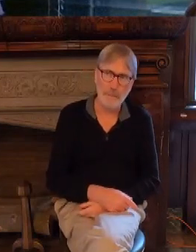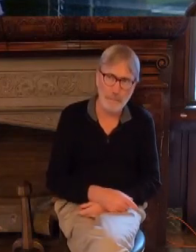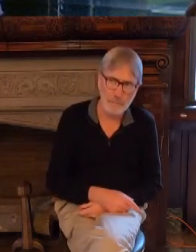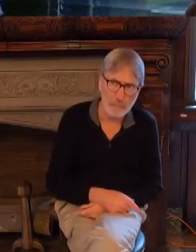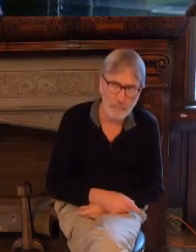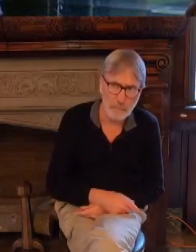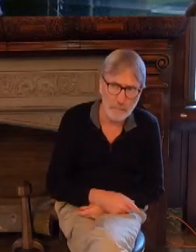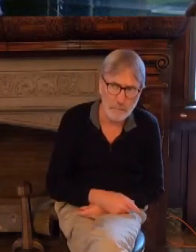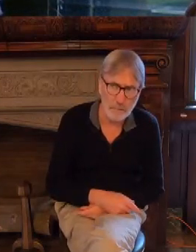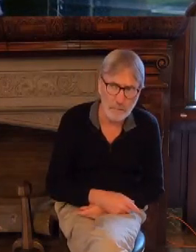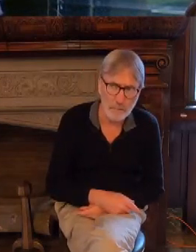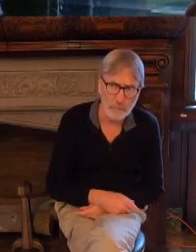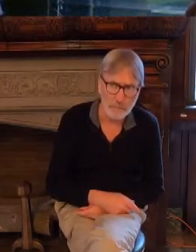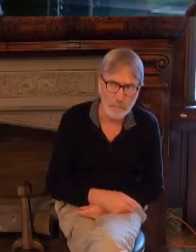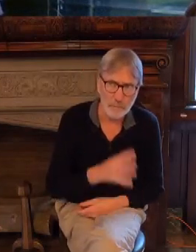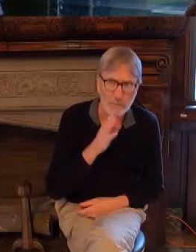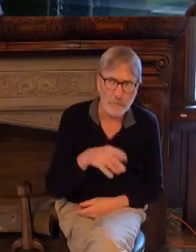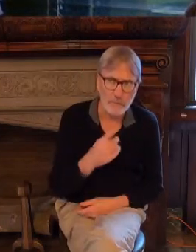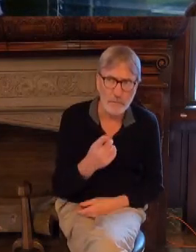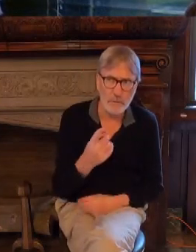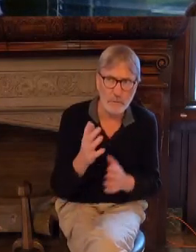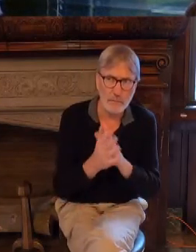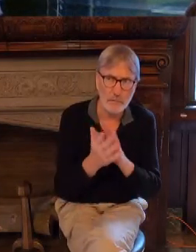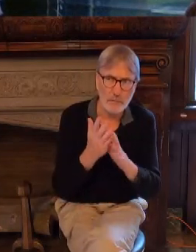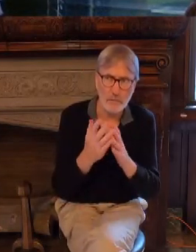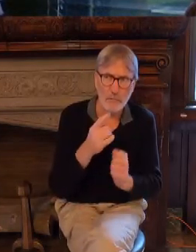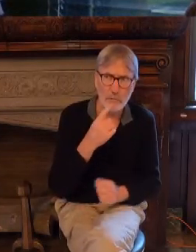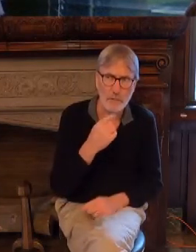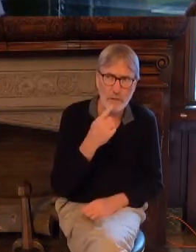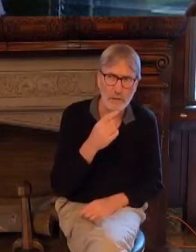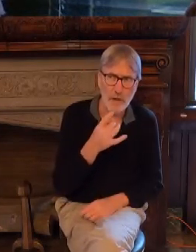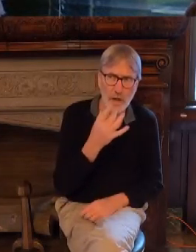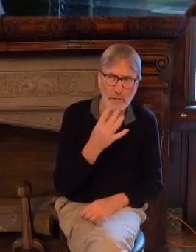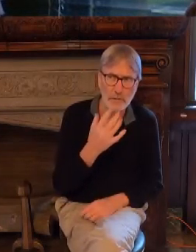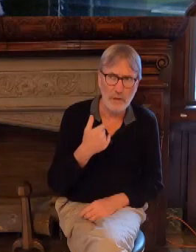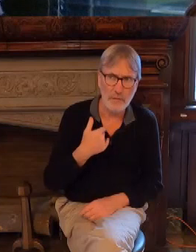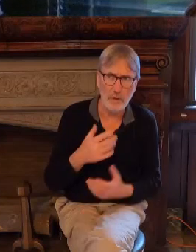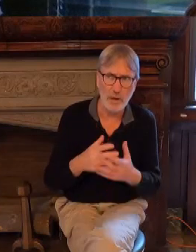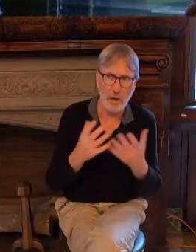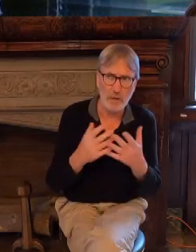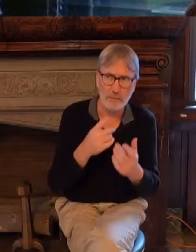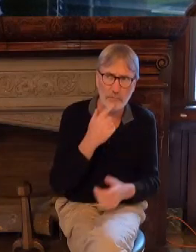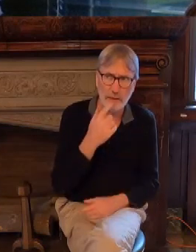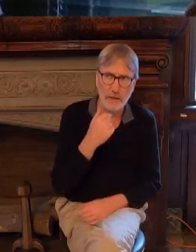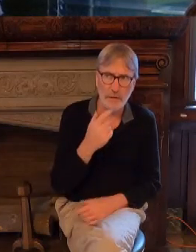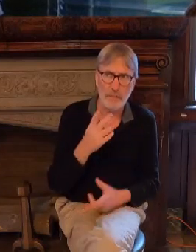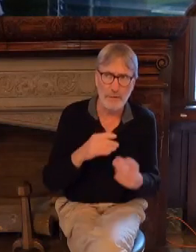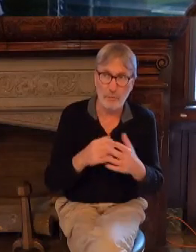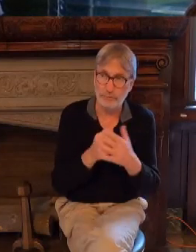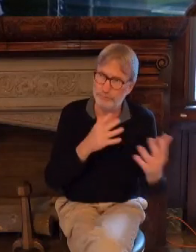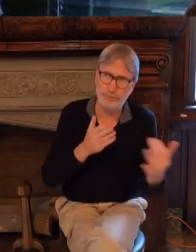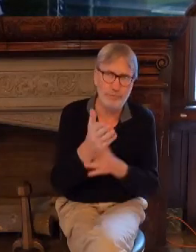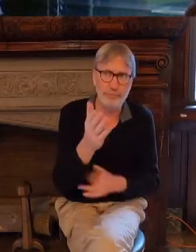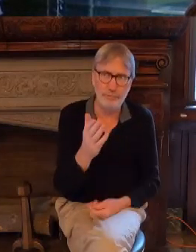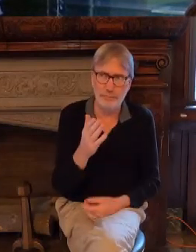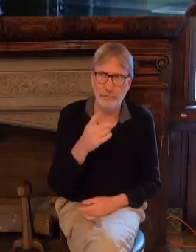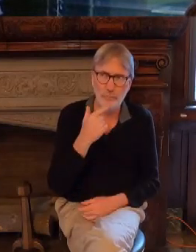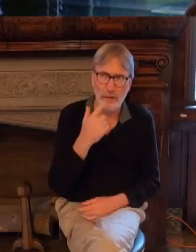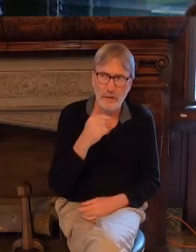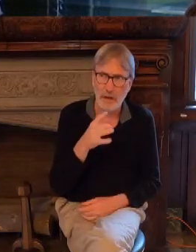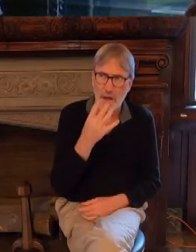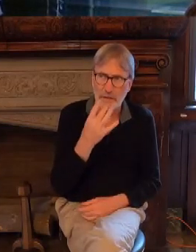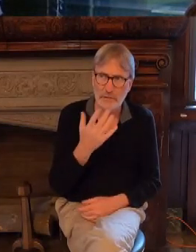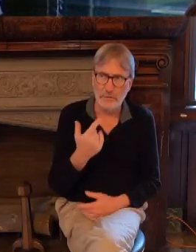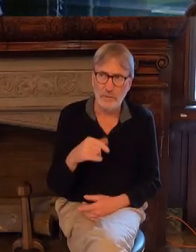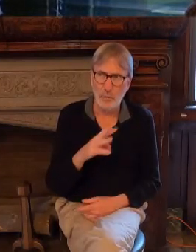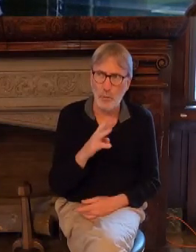Looking at the traffic signals with red lights, there's a lot of red light running on North Avenue, particularly west